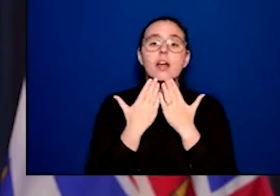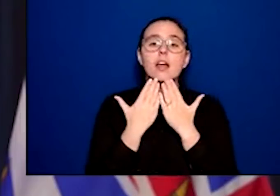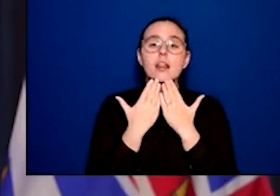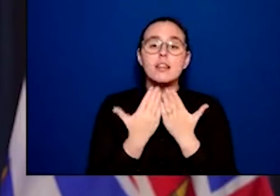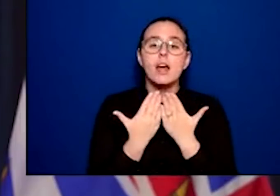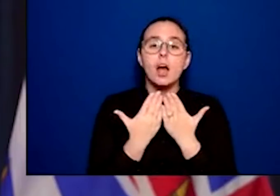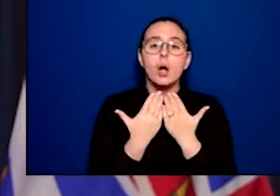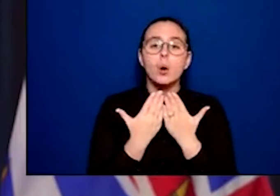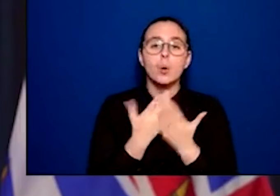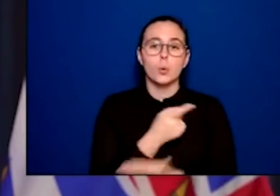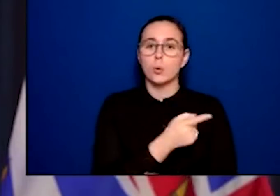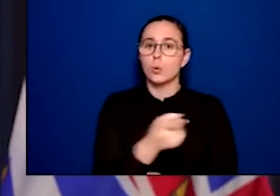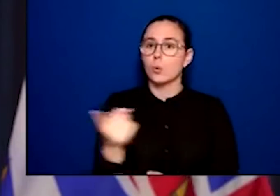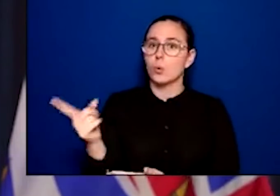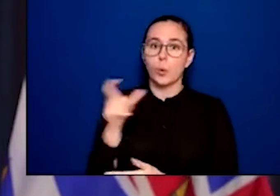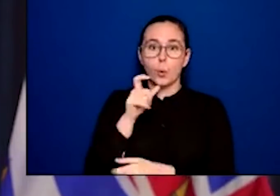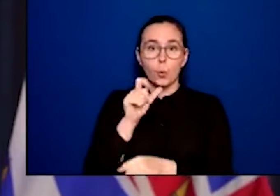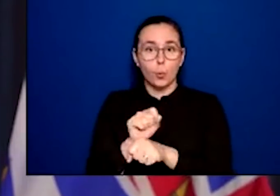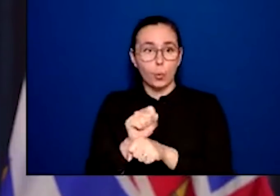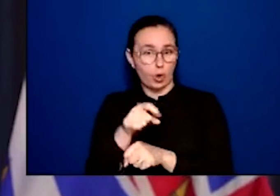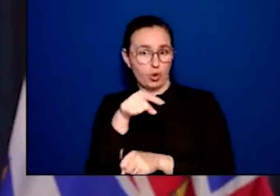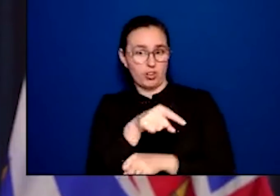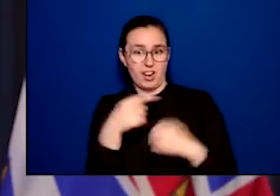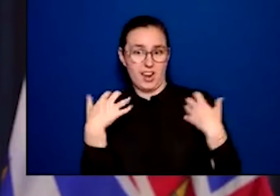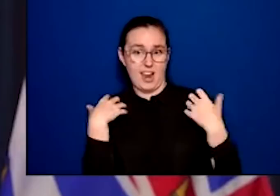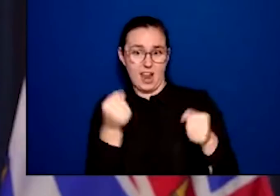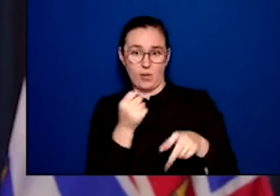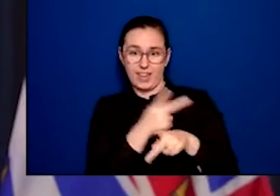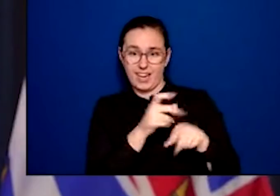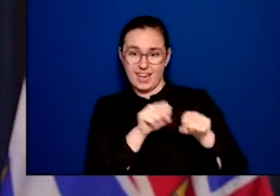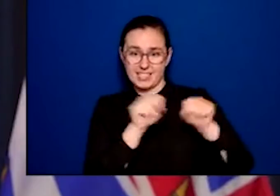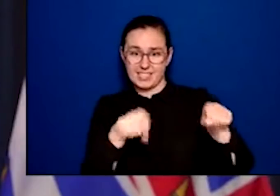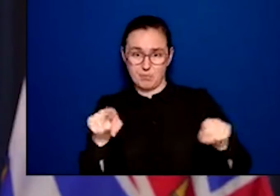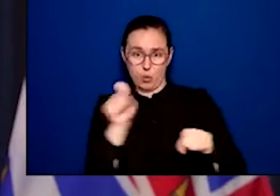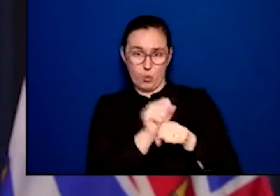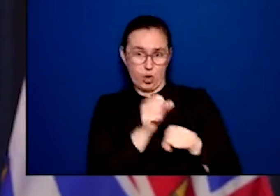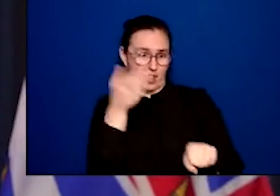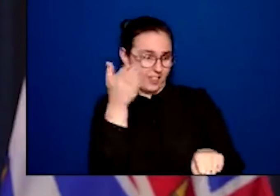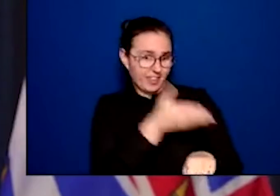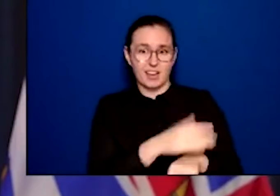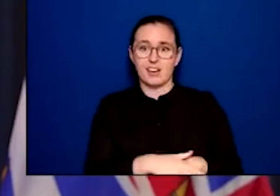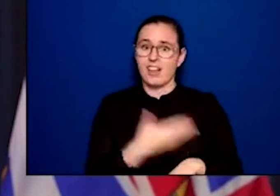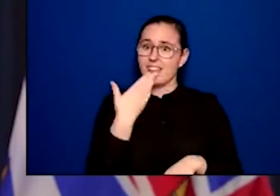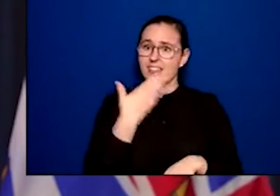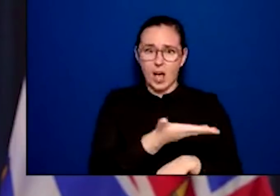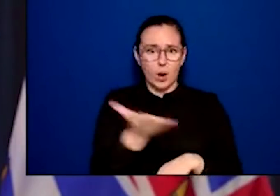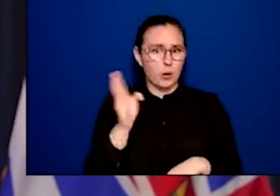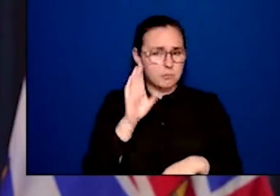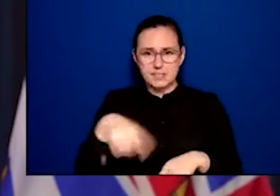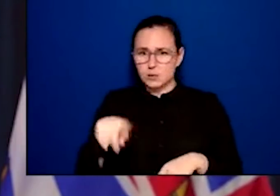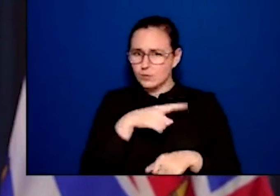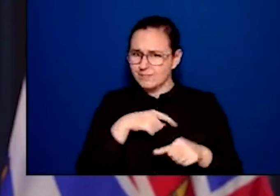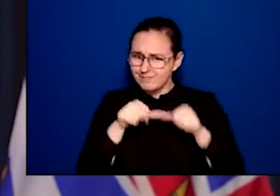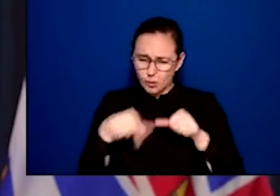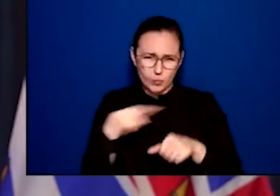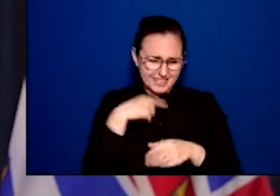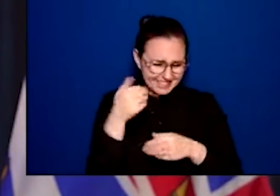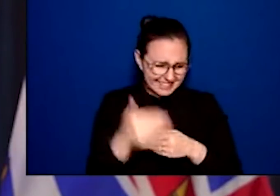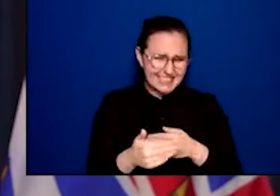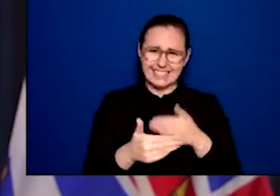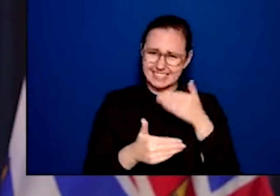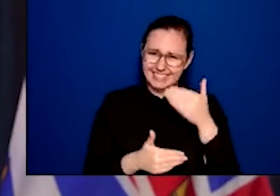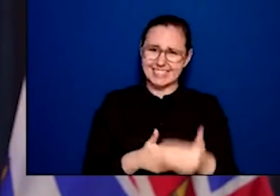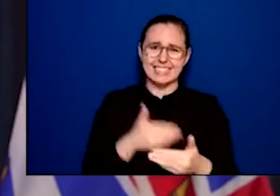and to everyone in BC. We are making progress, and we need to keep building on the momentum of vaccination in our province.